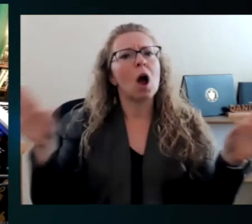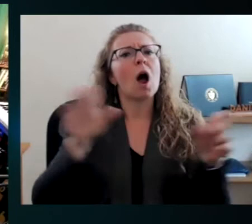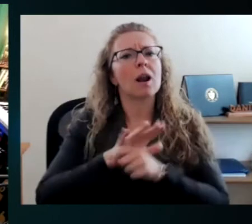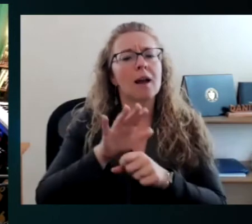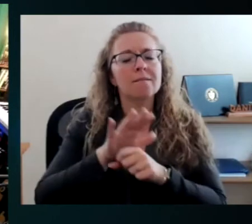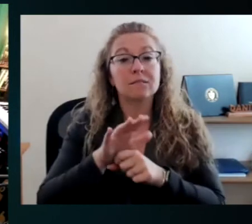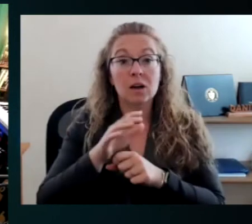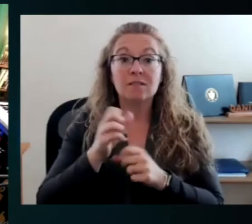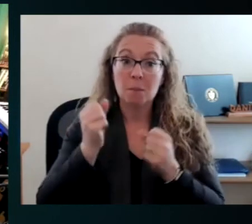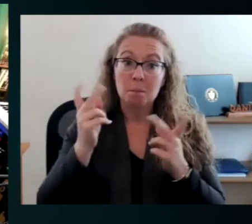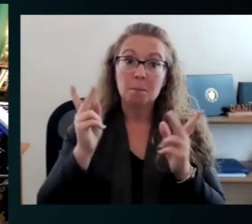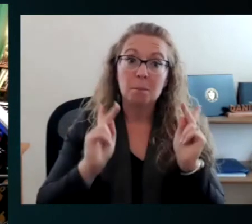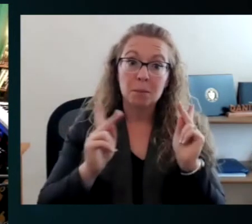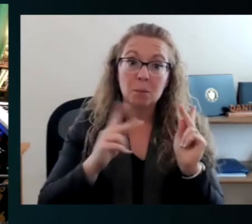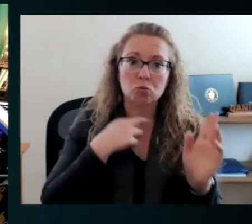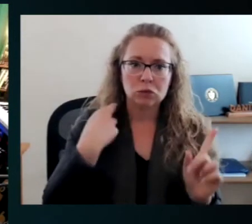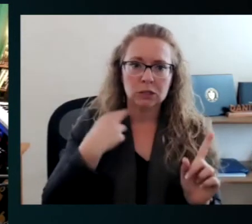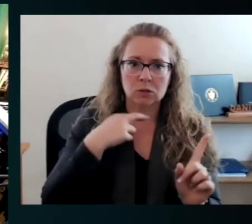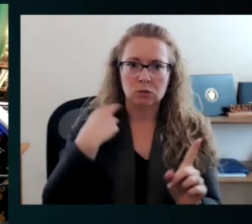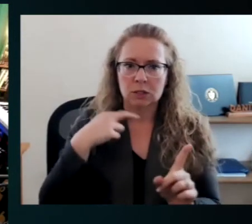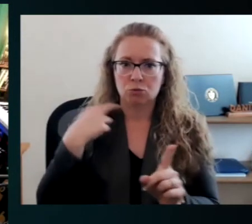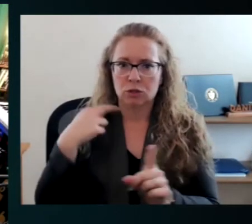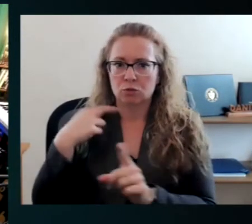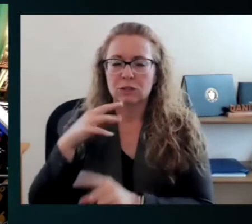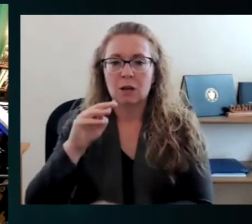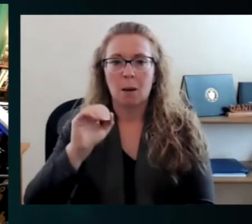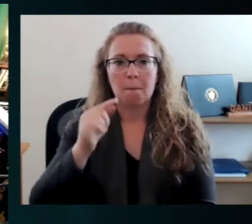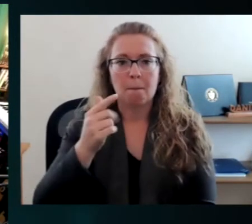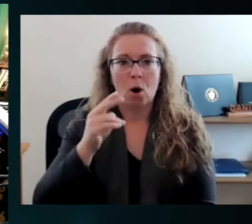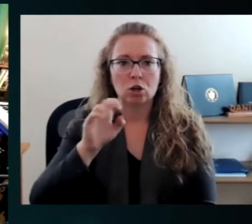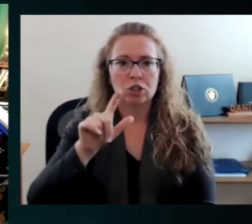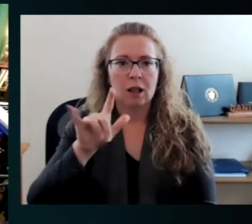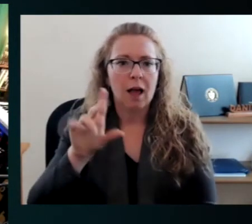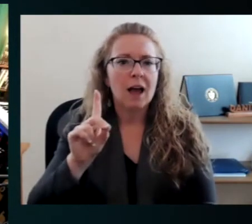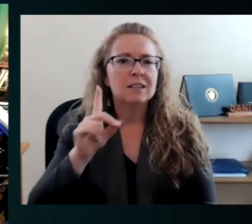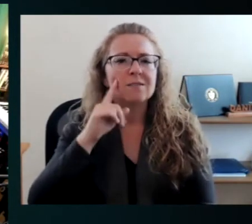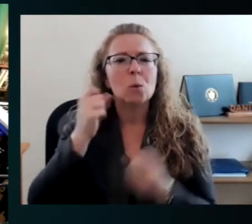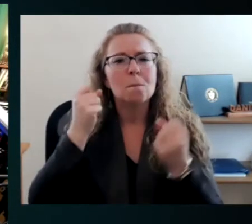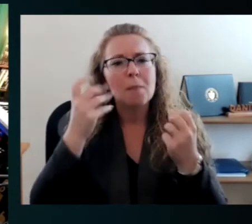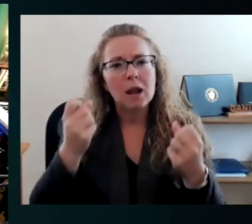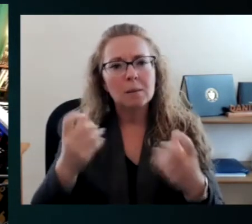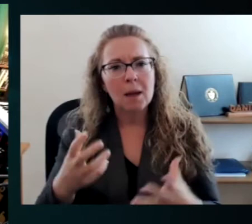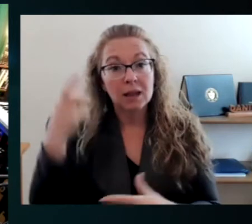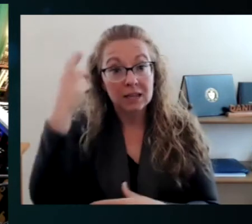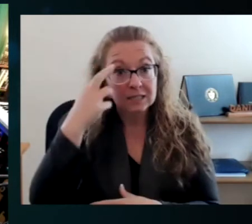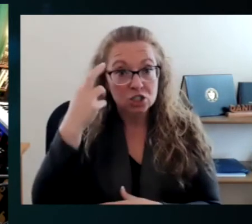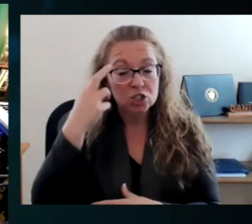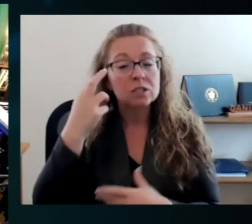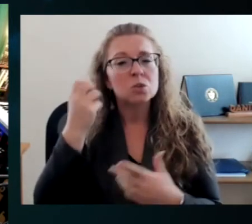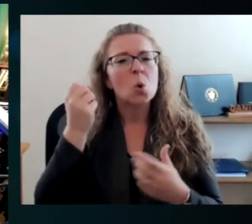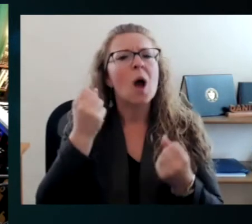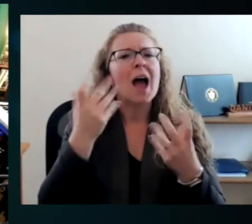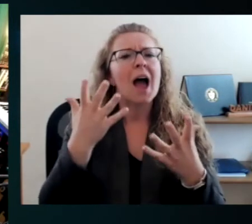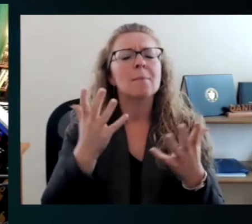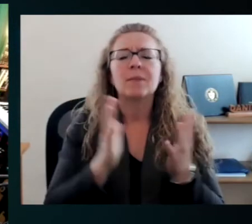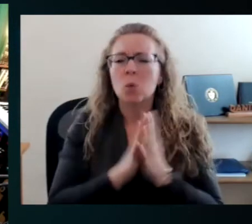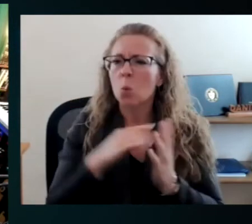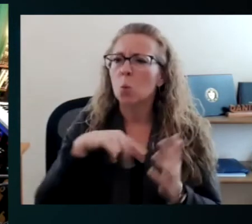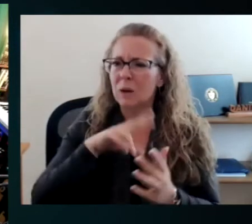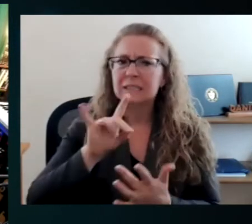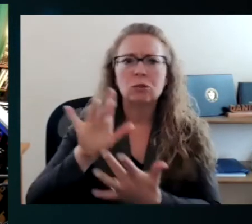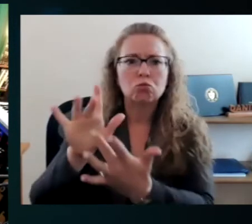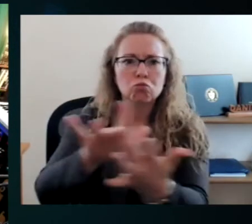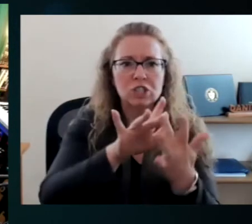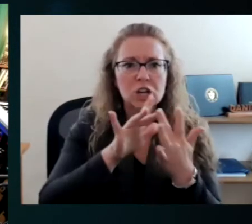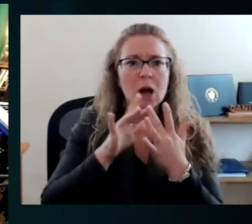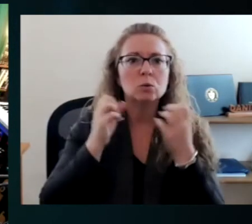marginalized across a wide range of conditions. And so I don't know how many of the folks, we reached out to a number of